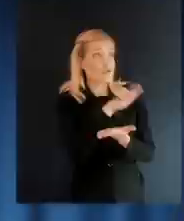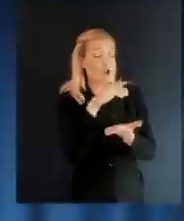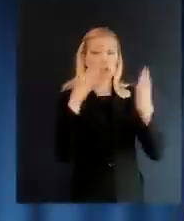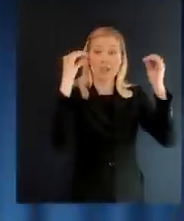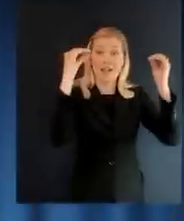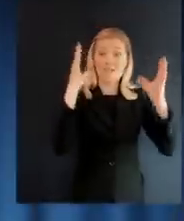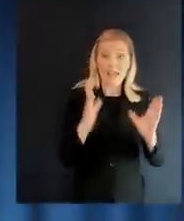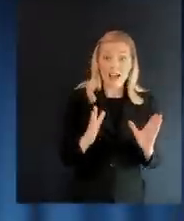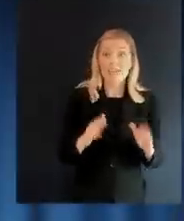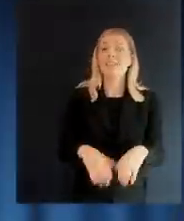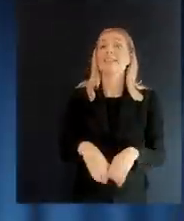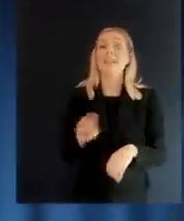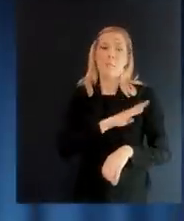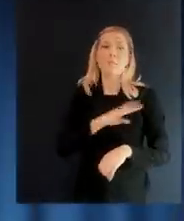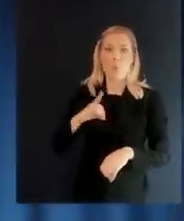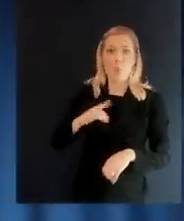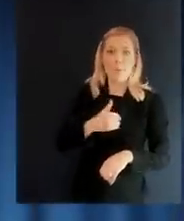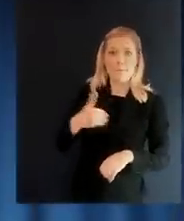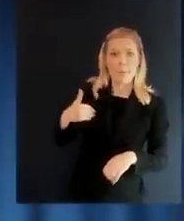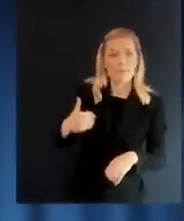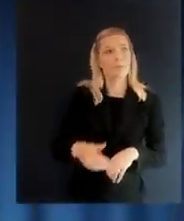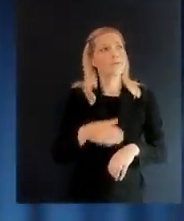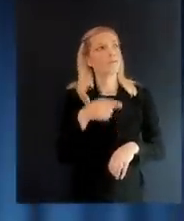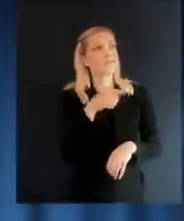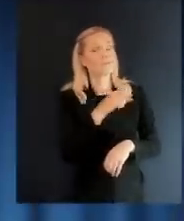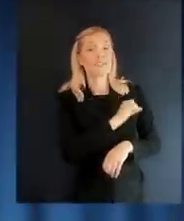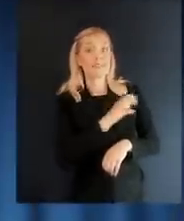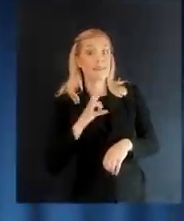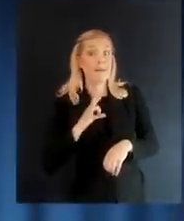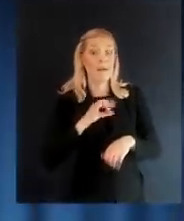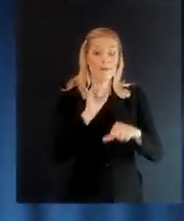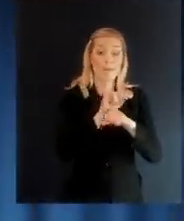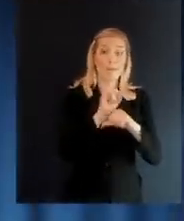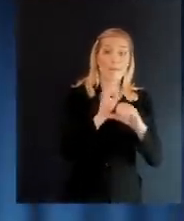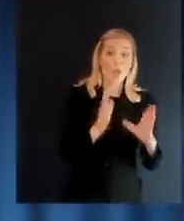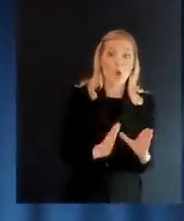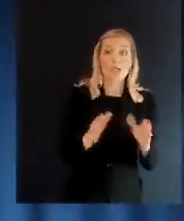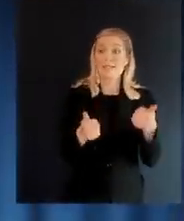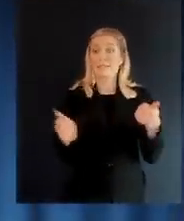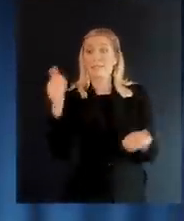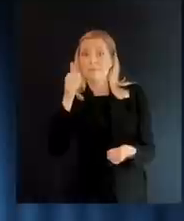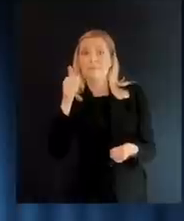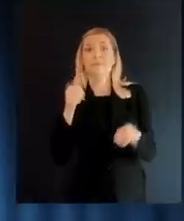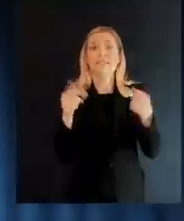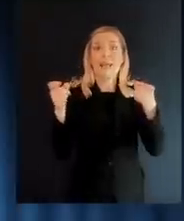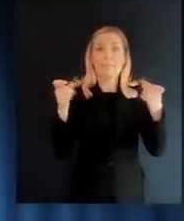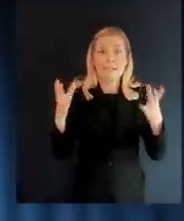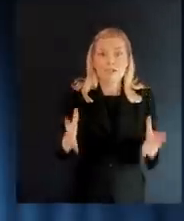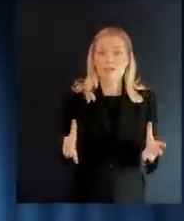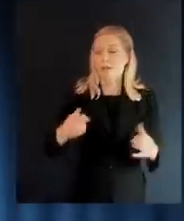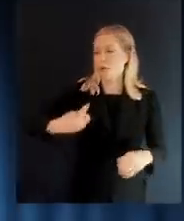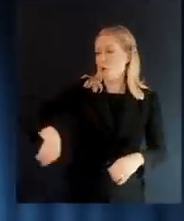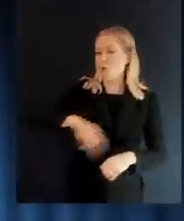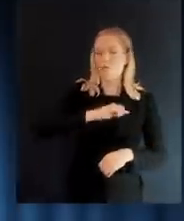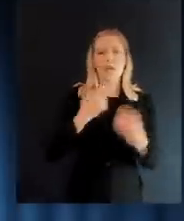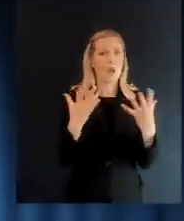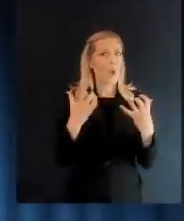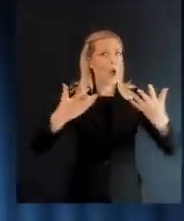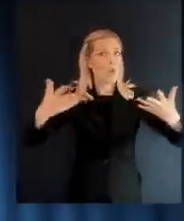PSRP, employee, support staff, and administrator share a common goal, your